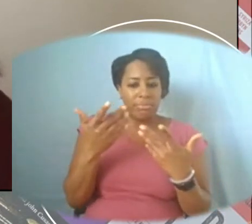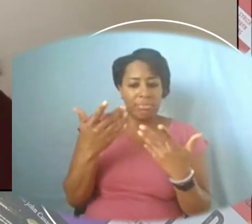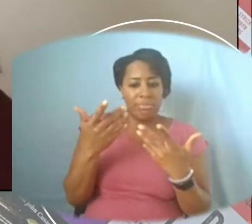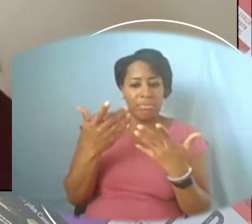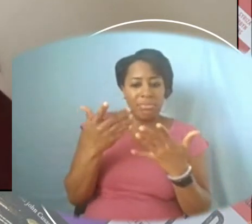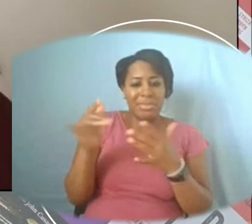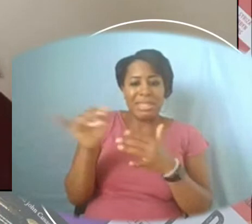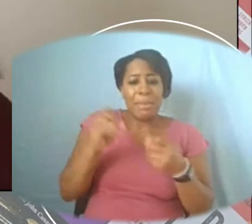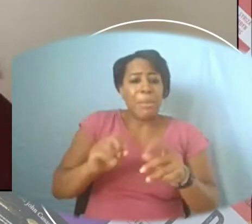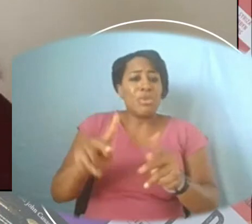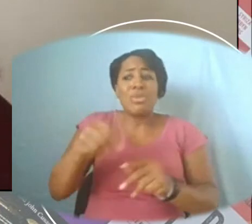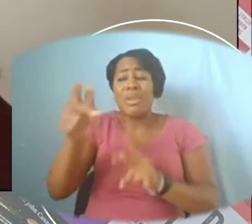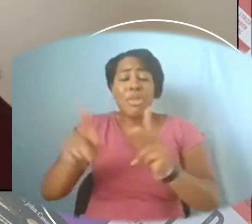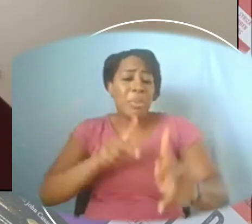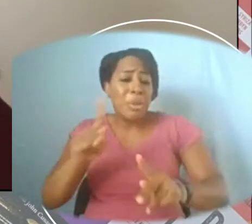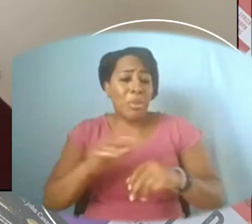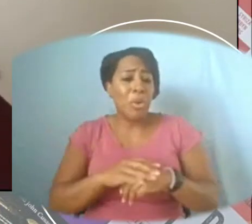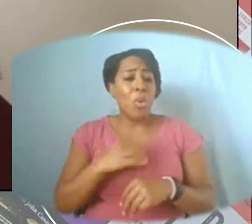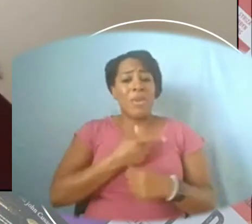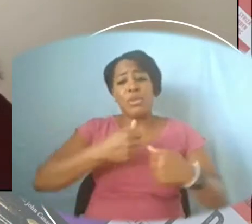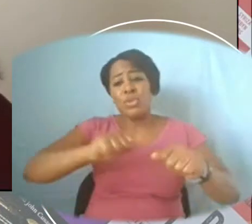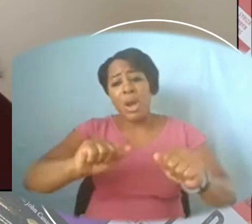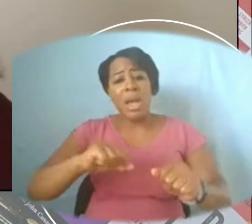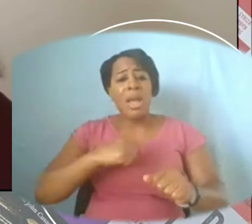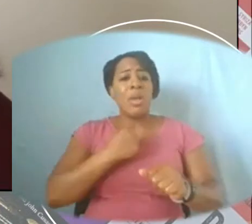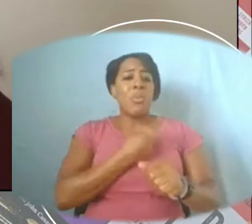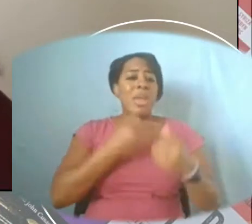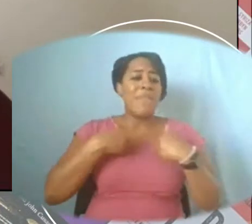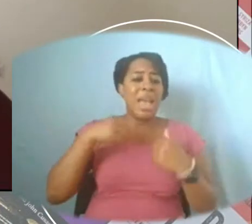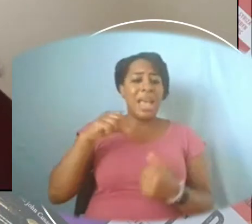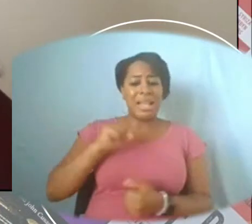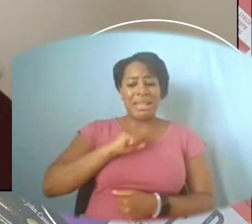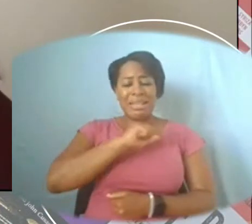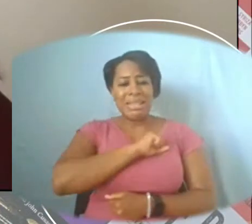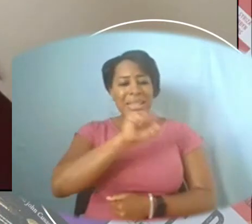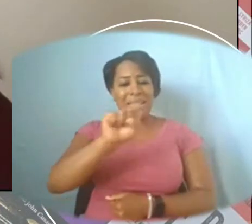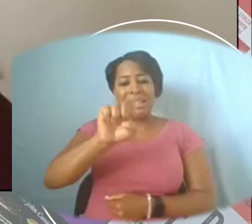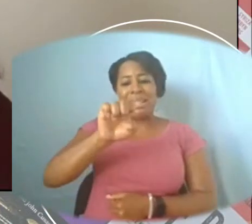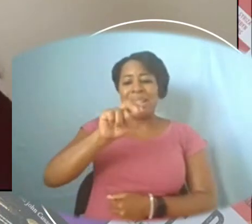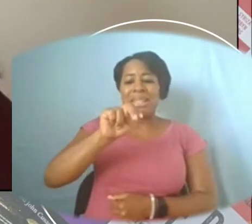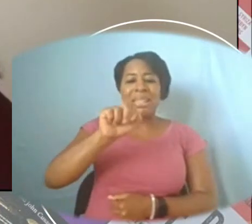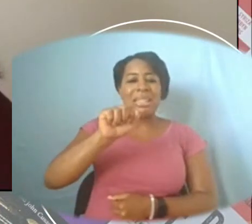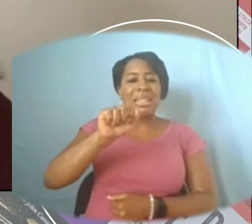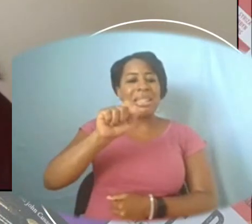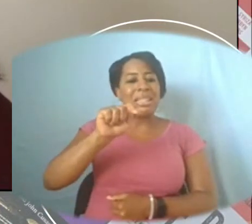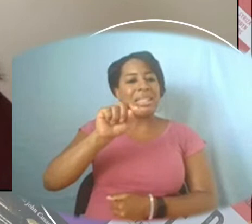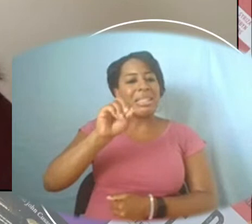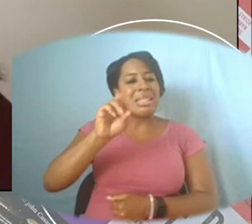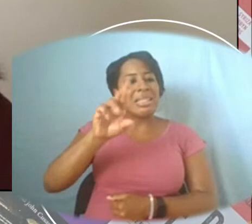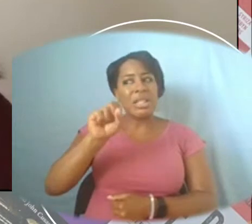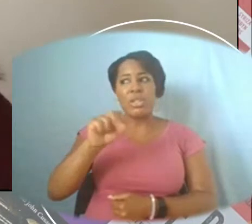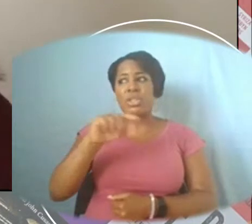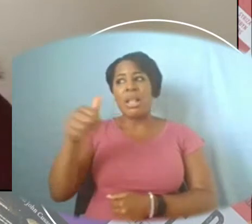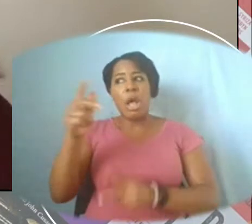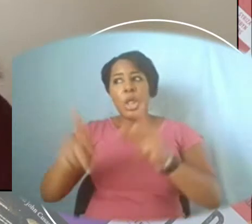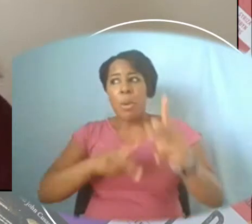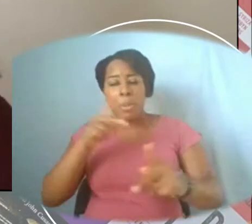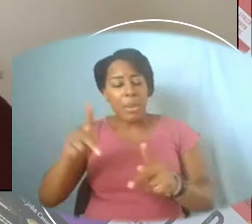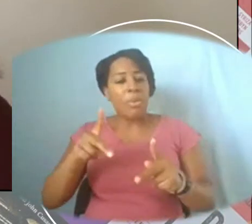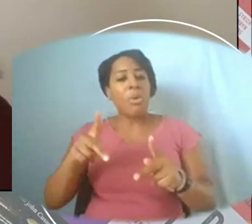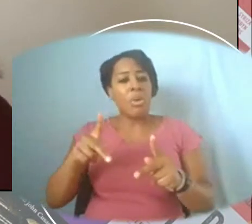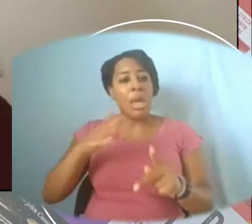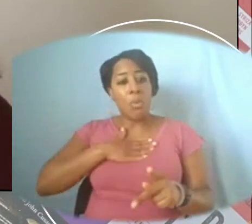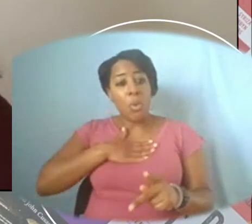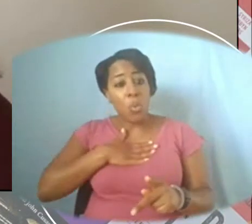had, senators and assembly individuals that were willing to step up and write letters to the